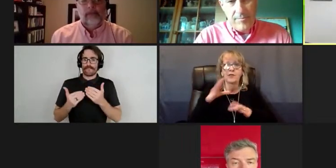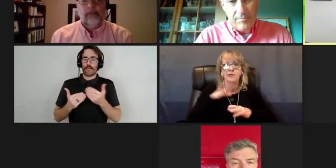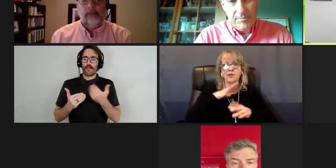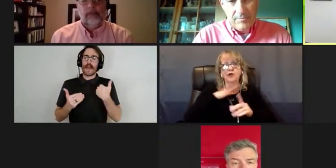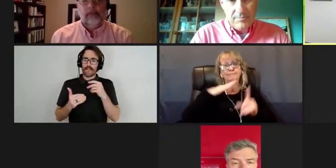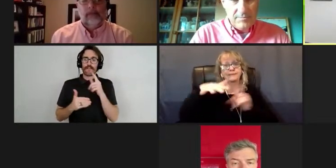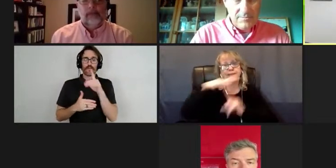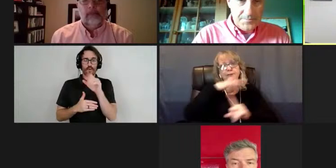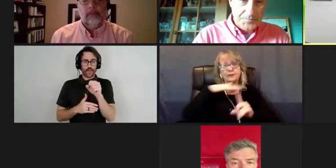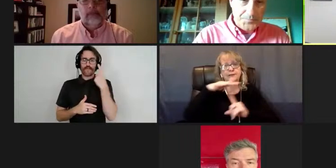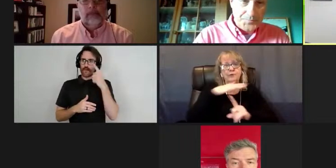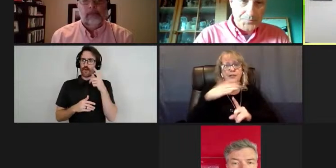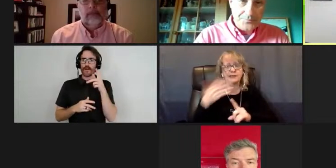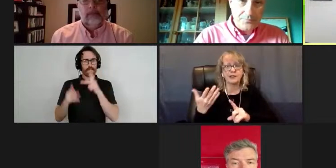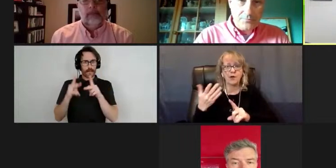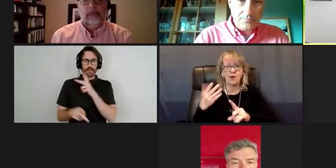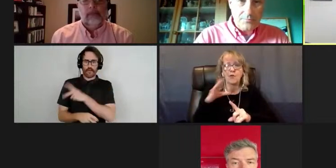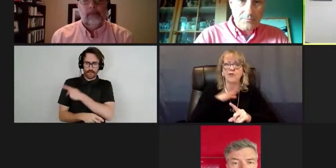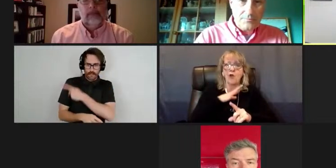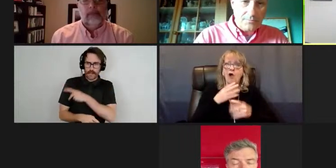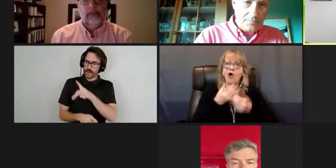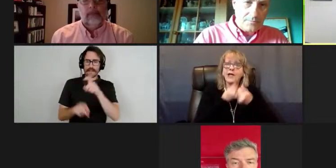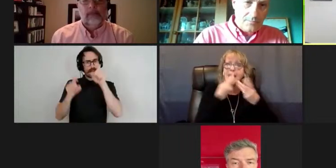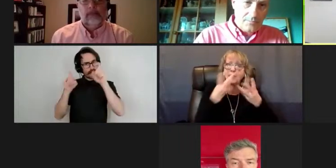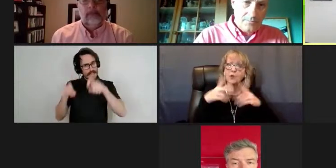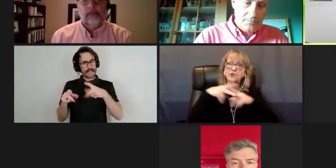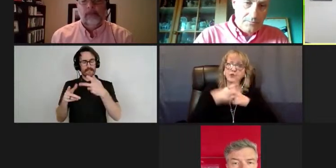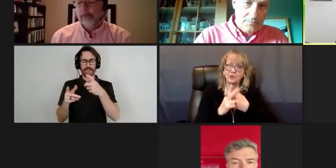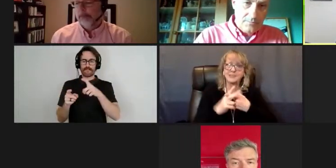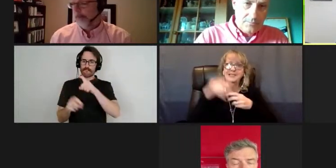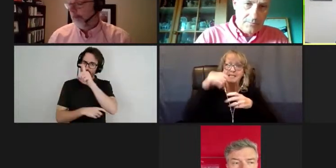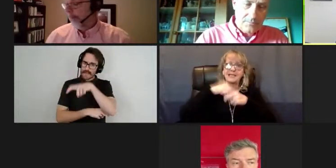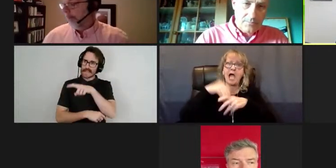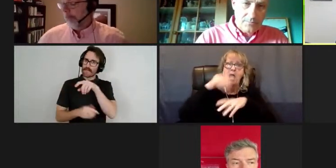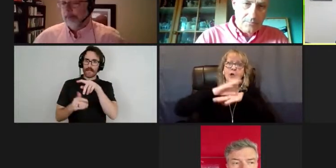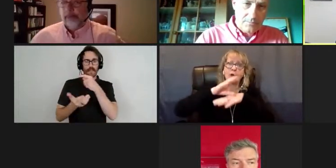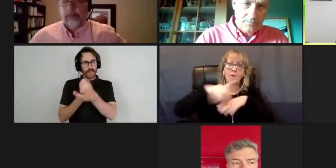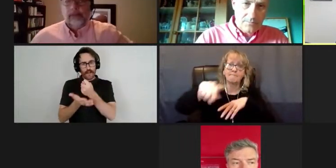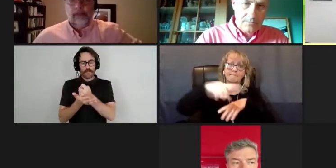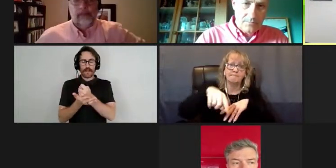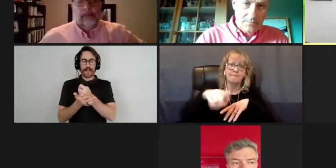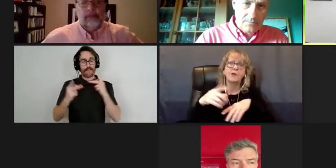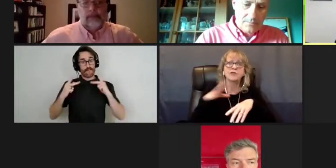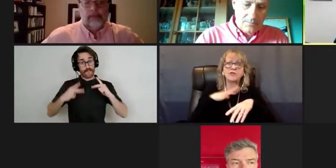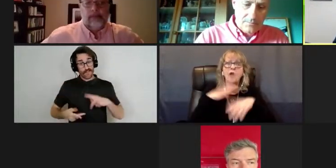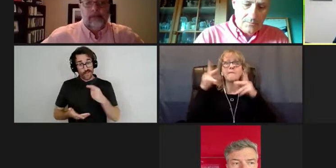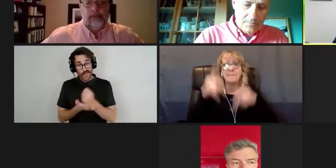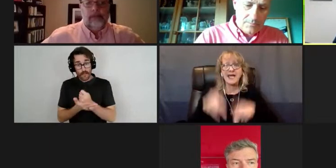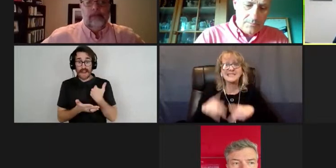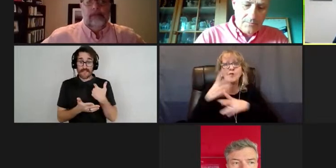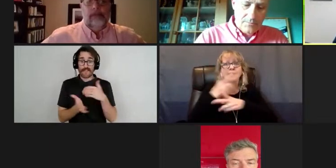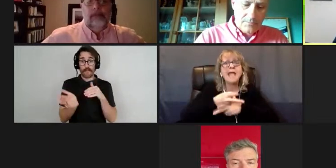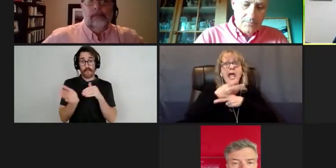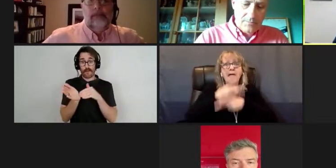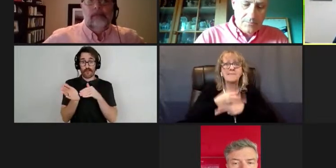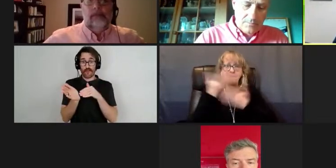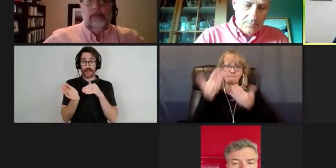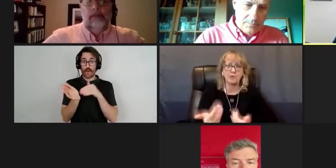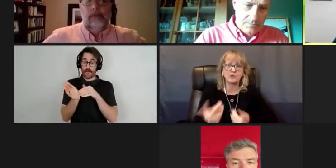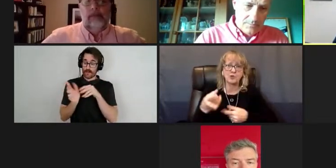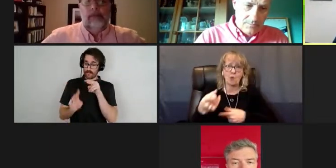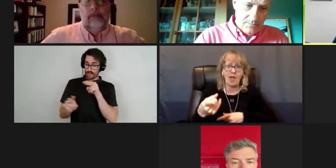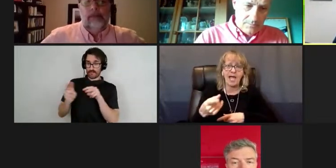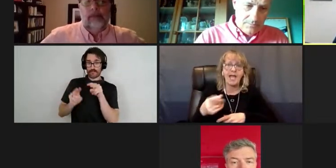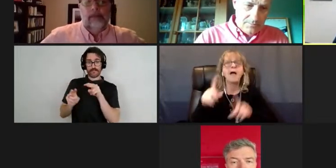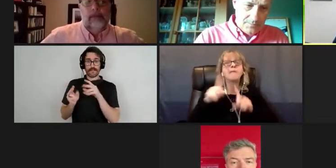fitness clubs for patients that need therapy that are under medical supervision. So we have to balance that out.